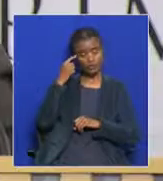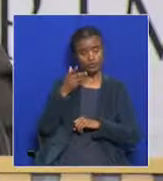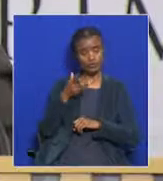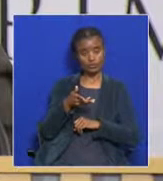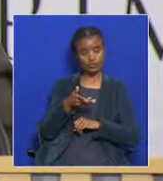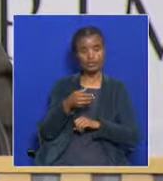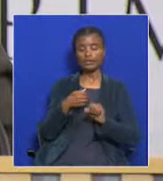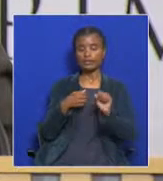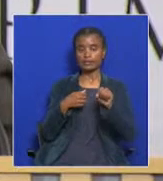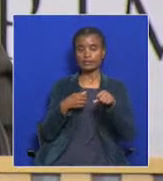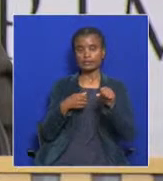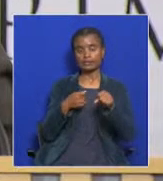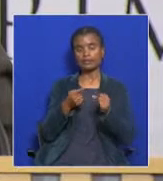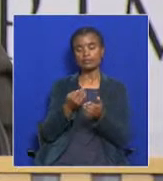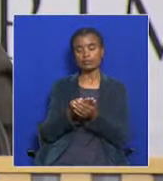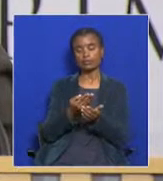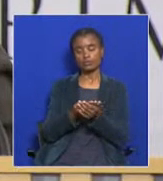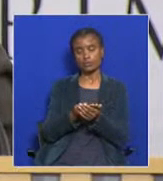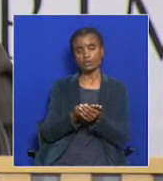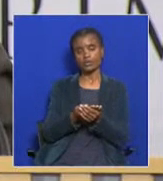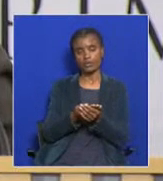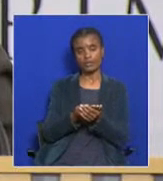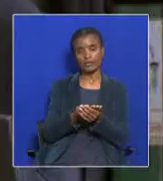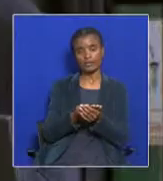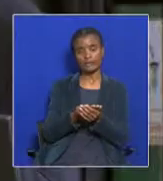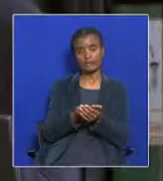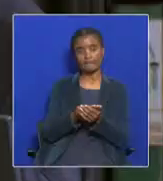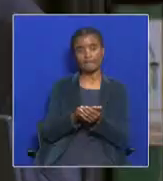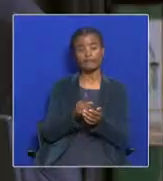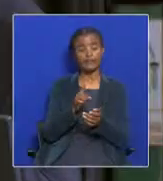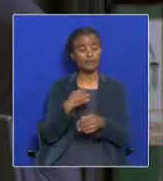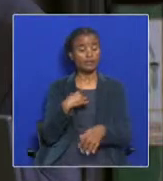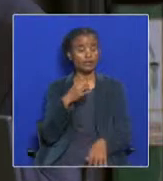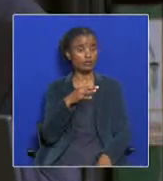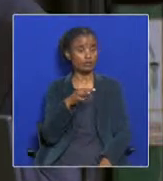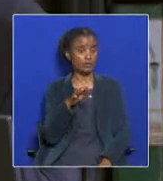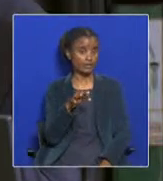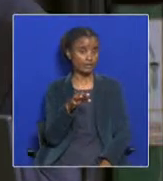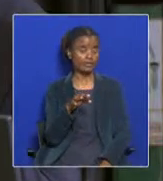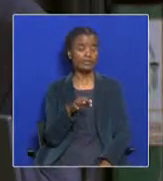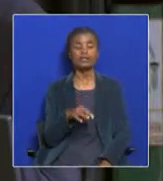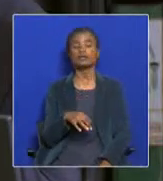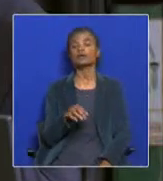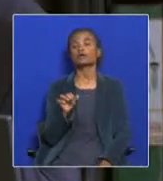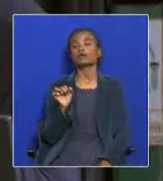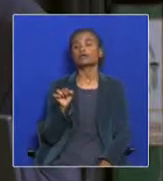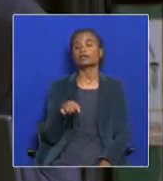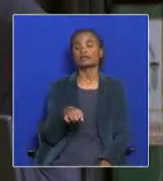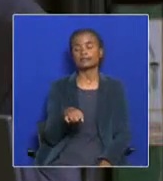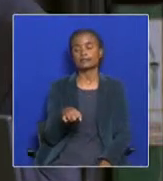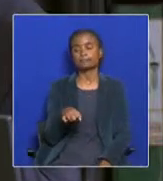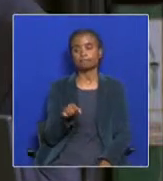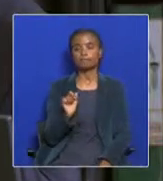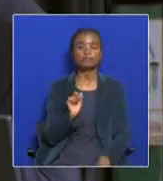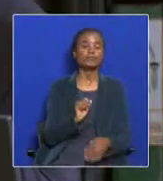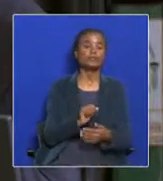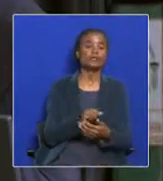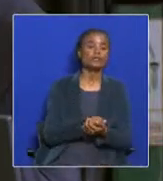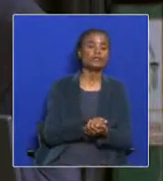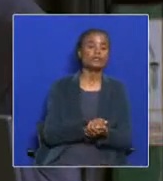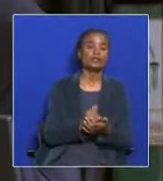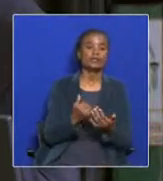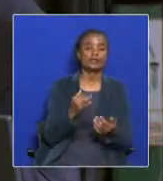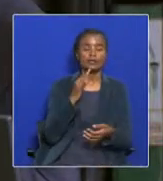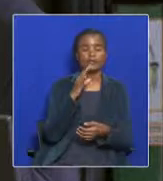possibility. I'm correct. You are correct. Yes. I assume that